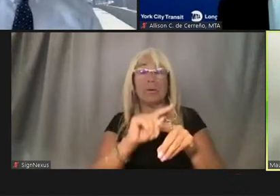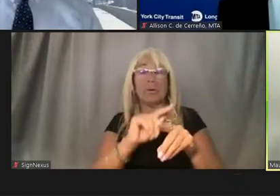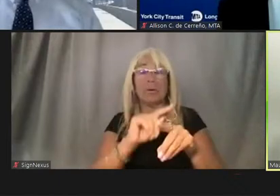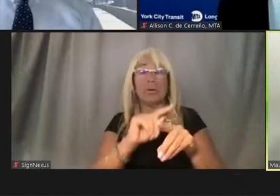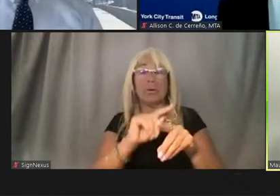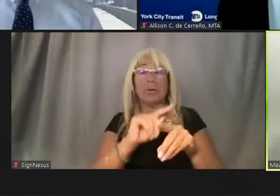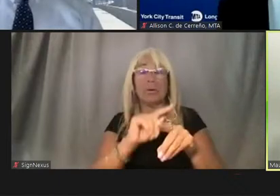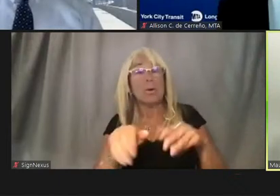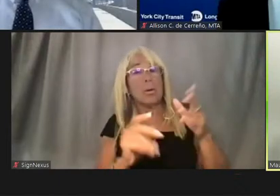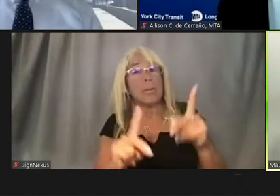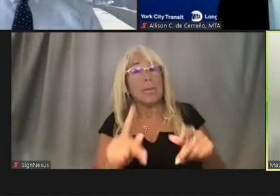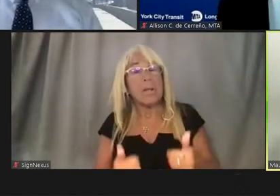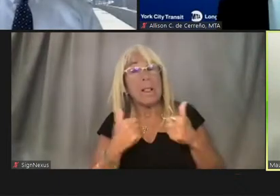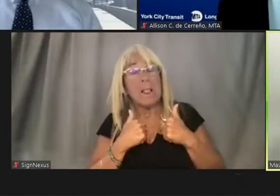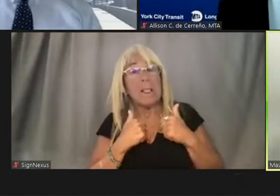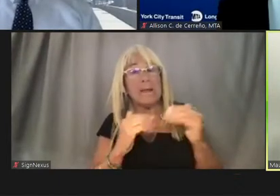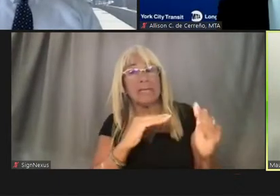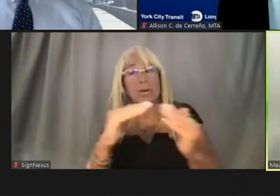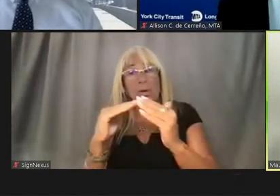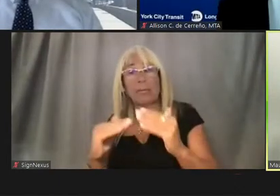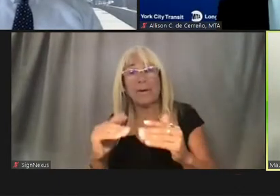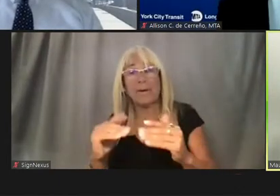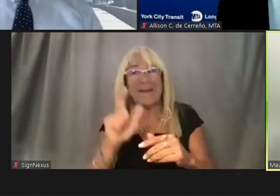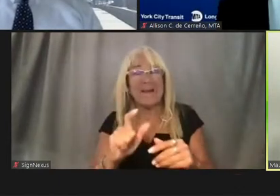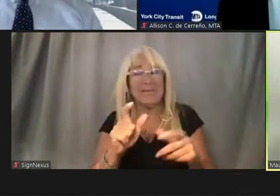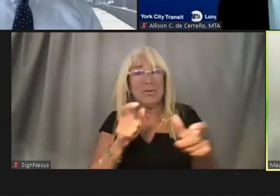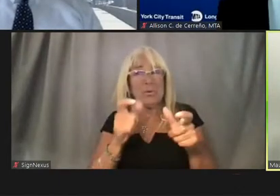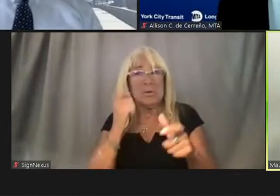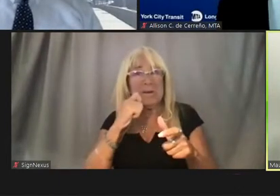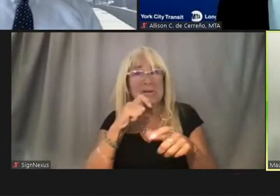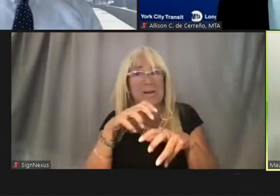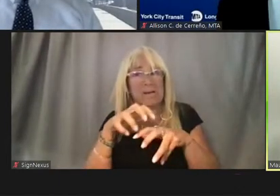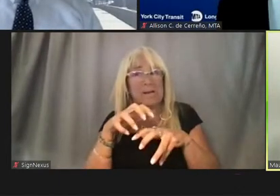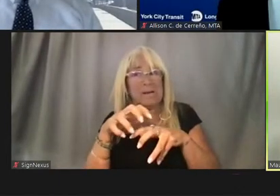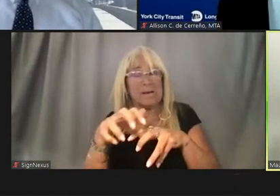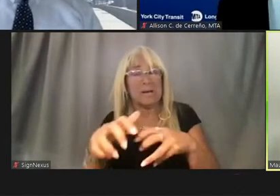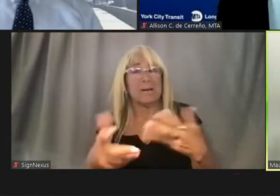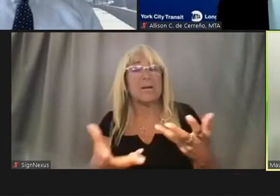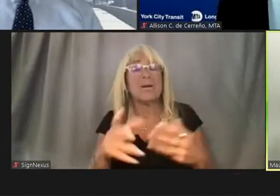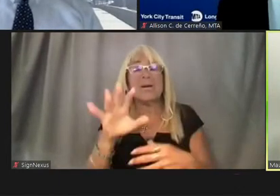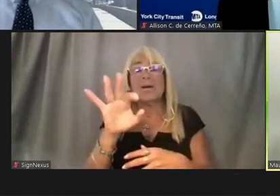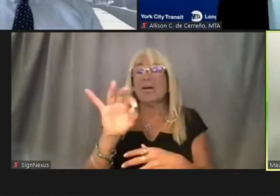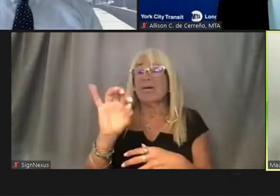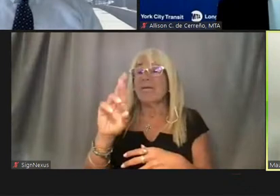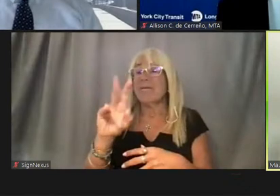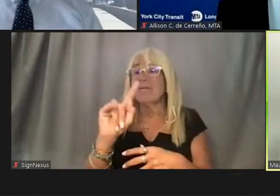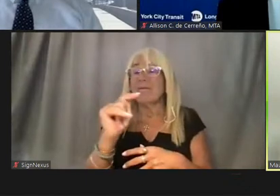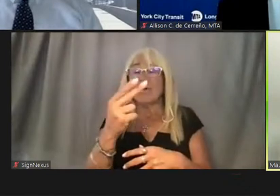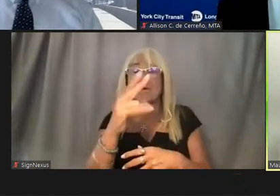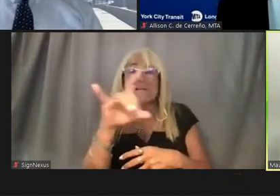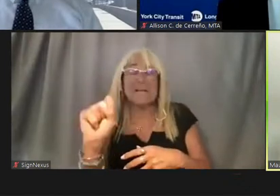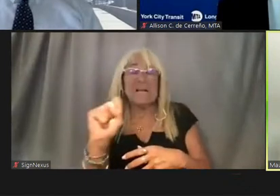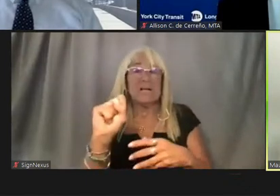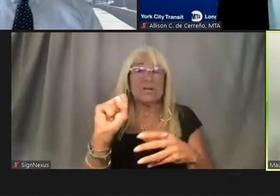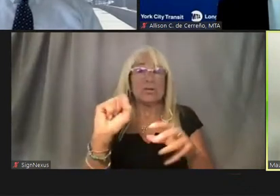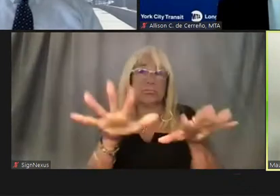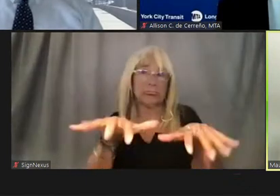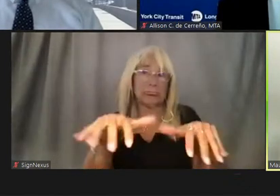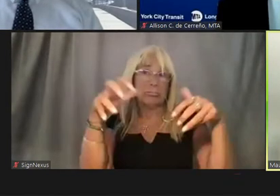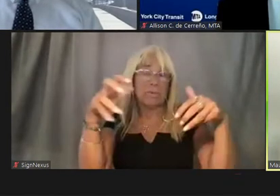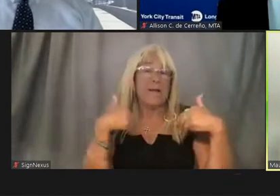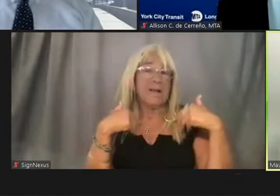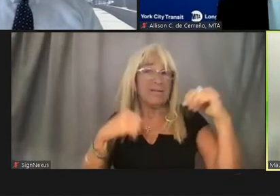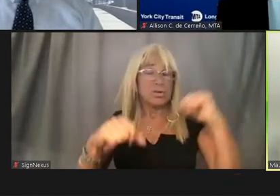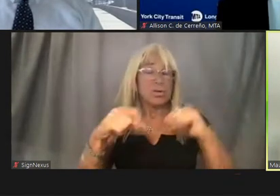in communities that have to deal with that congestion on a daily basis when the Forest Hill Stadium near where I live has a show we do get a lot of